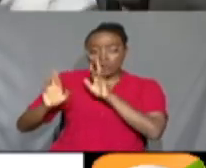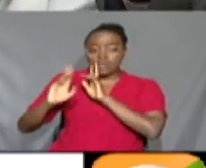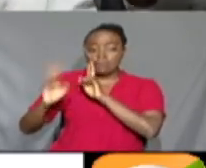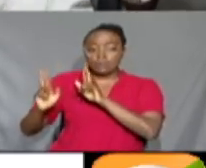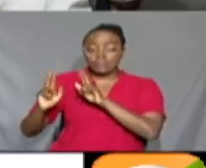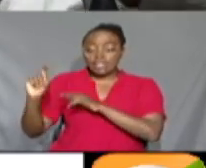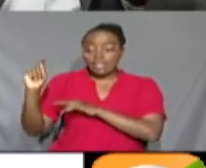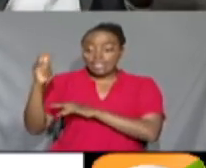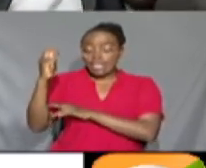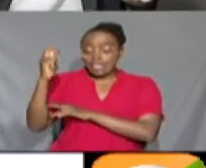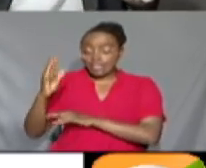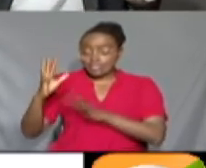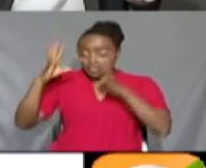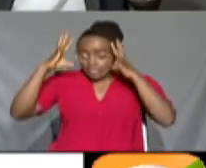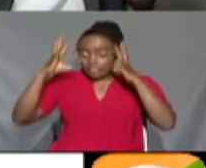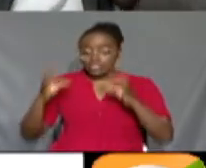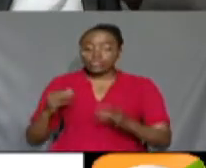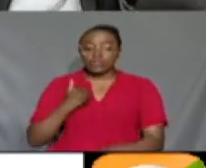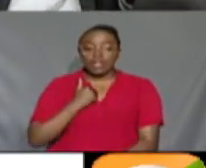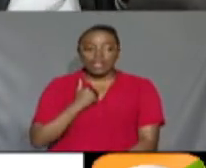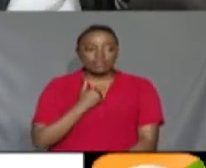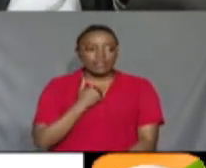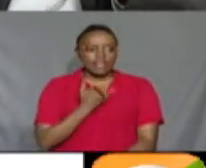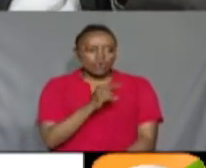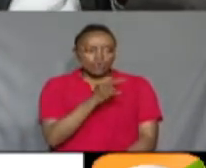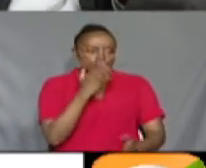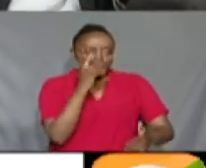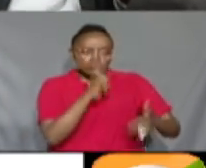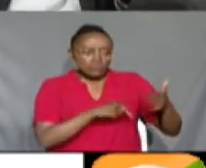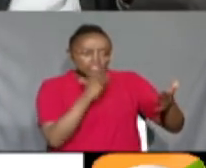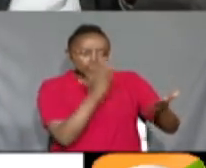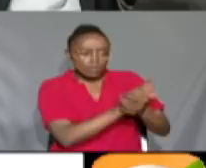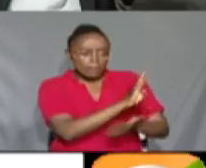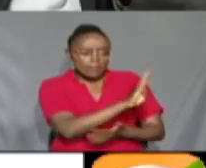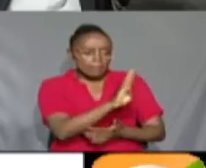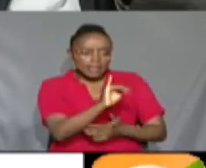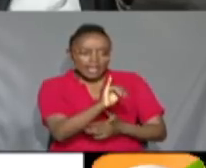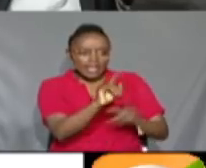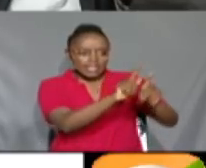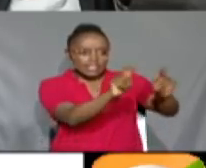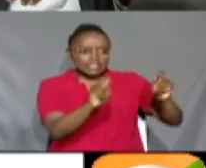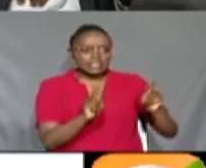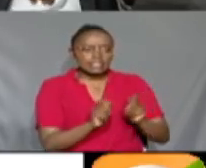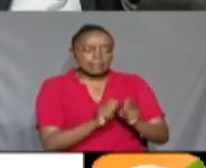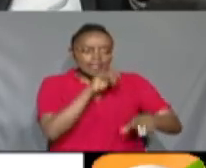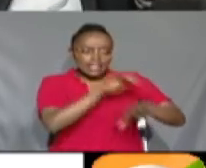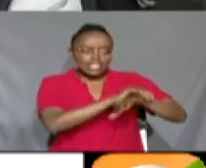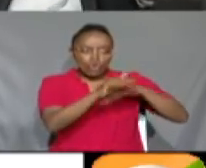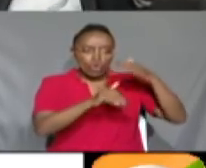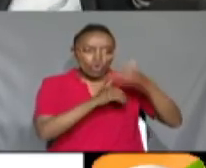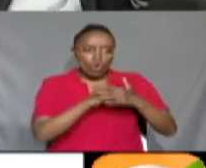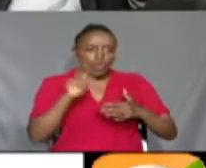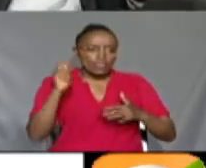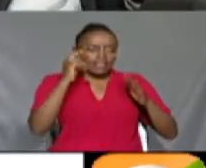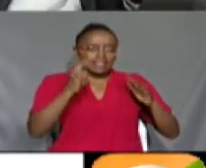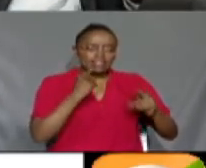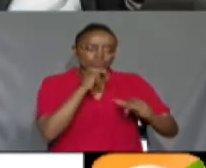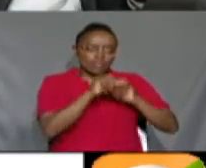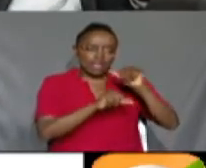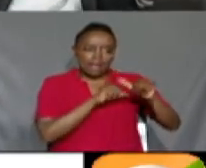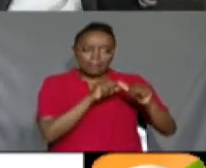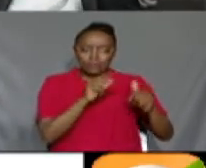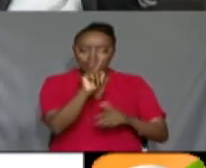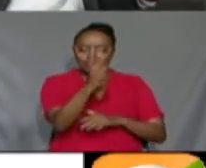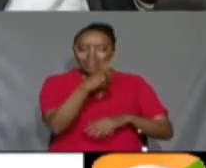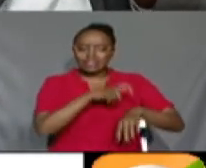Kenyans will make a decision on. Tell me this, Honorable Junet, what stopped the BBI team from reaching all those Kenyans that you're talking about in the